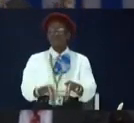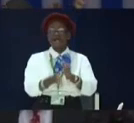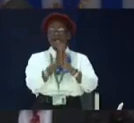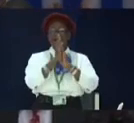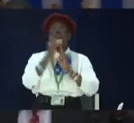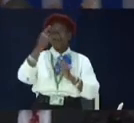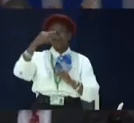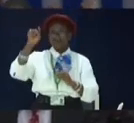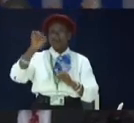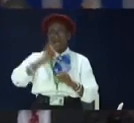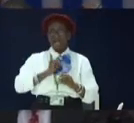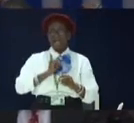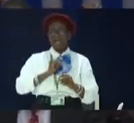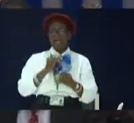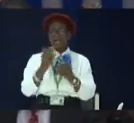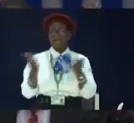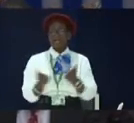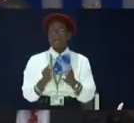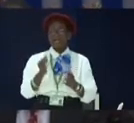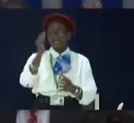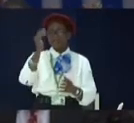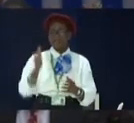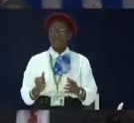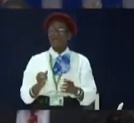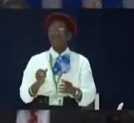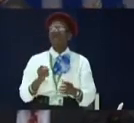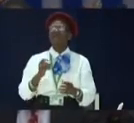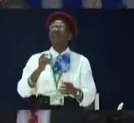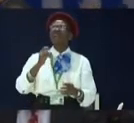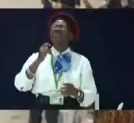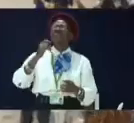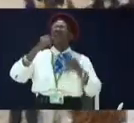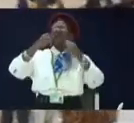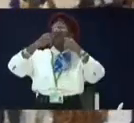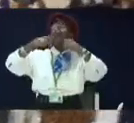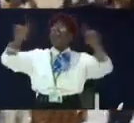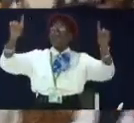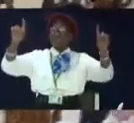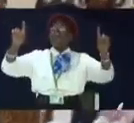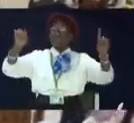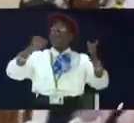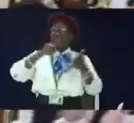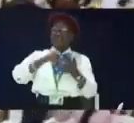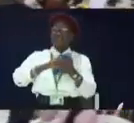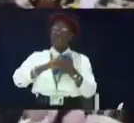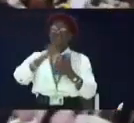decree. Mo wá pa àṣẹ. It is done.